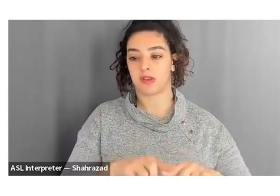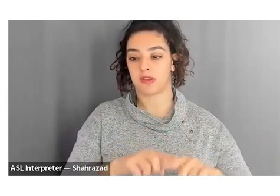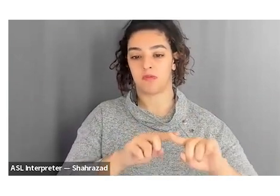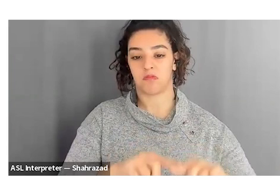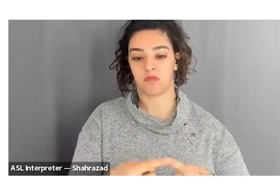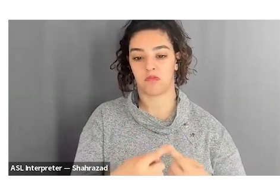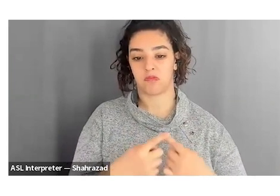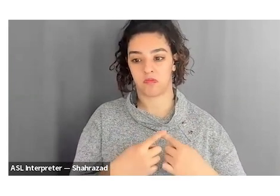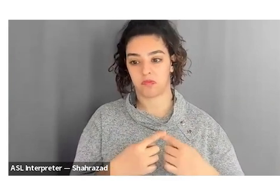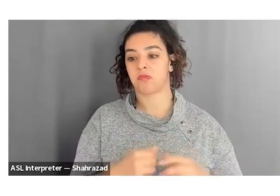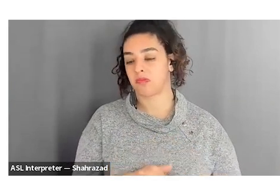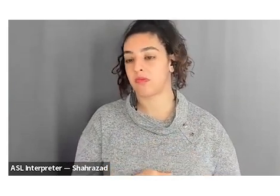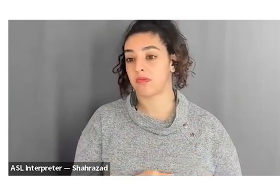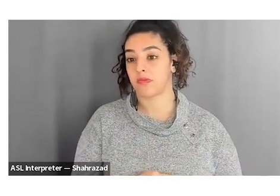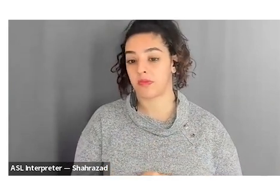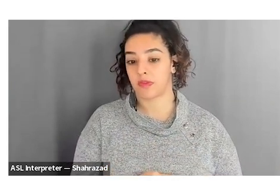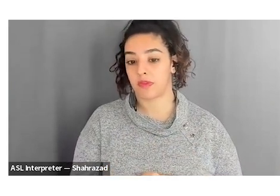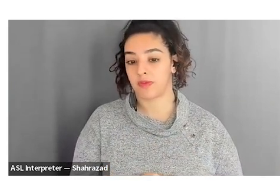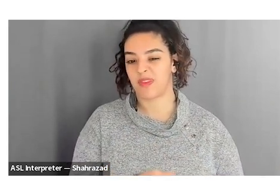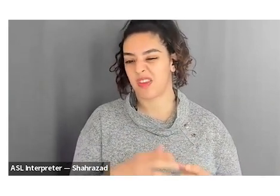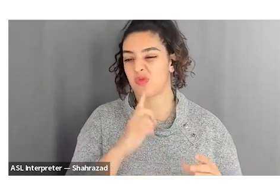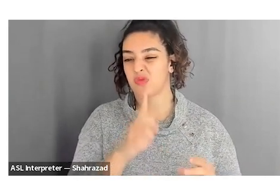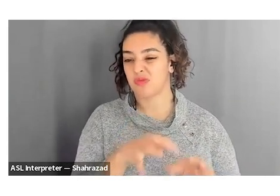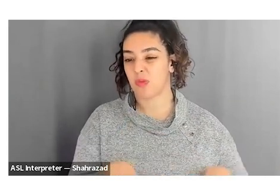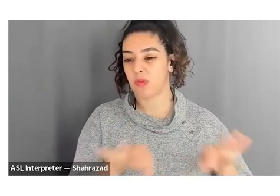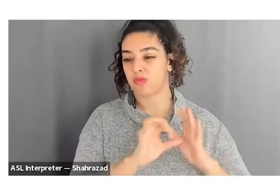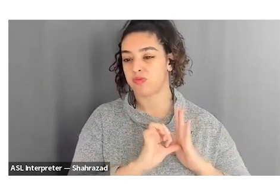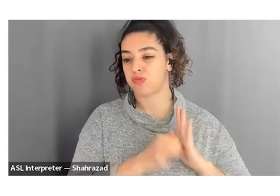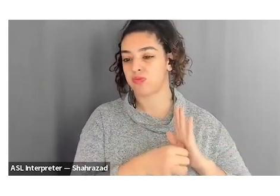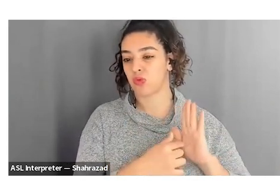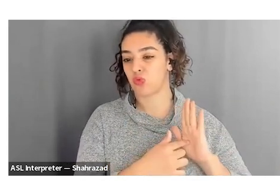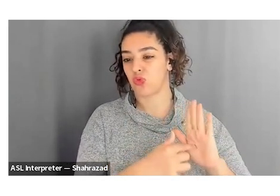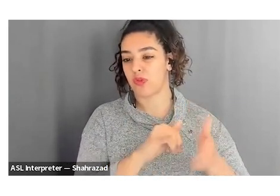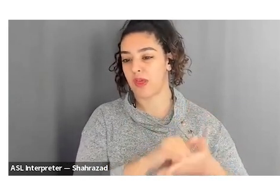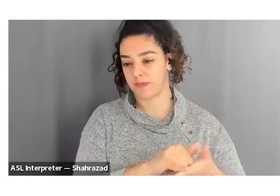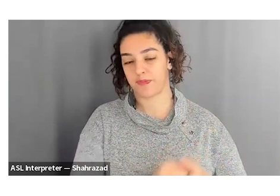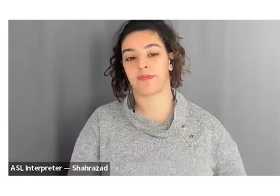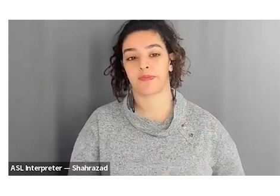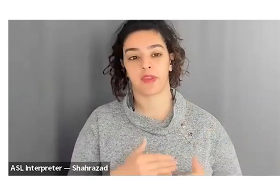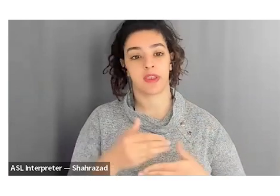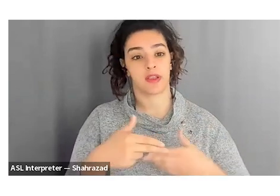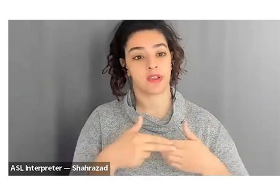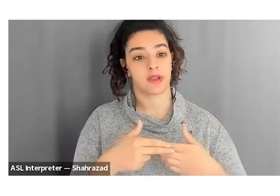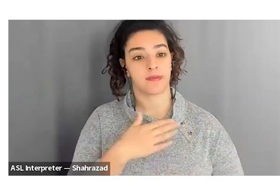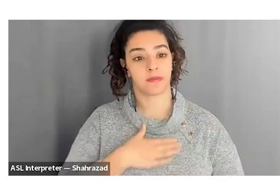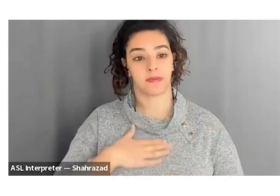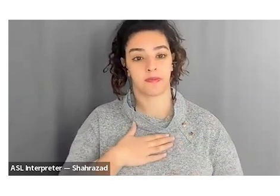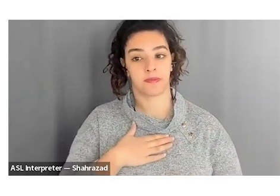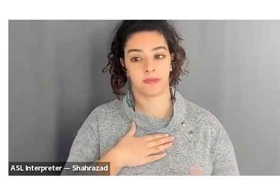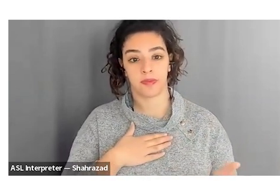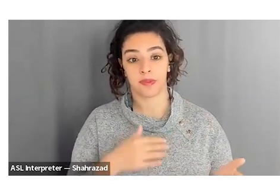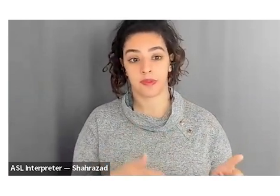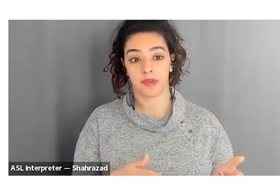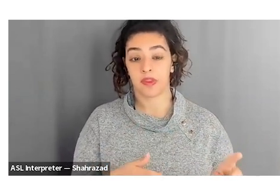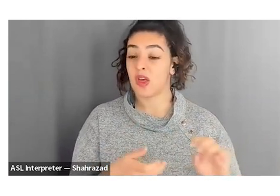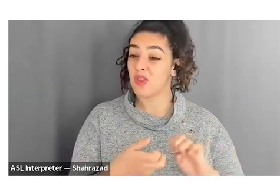access intimacy. Such a great way for me to highlight that. Okay, so next slide. So the problem with this